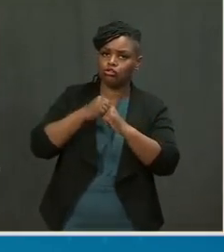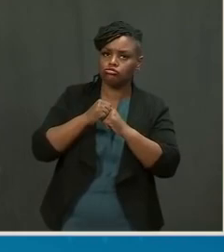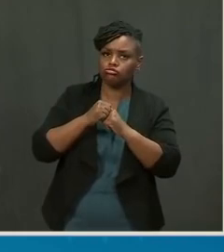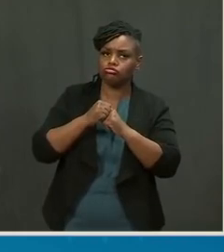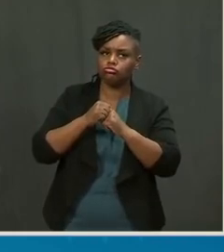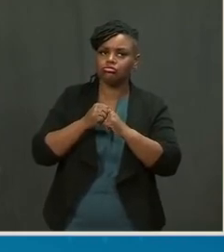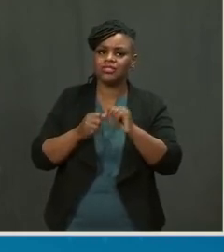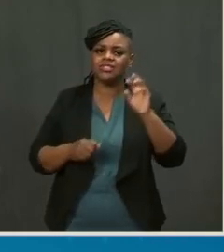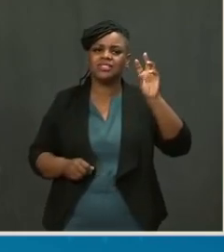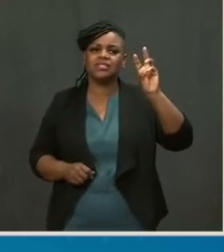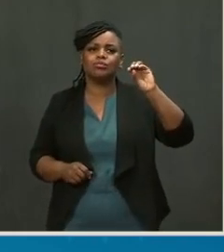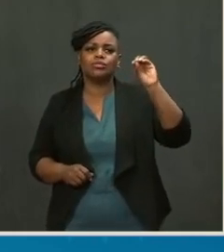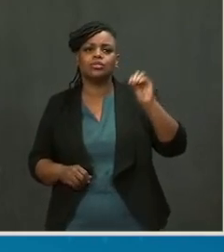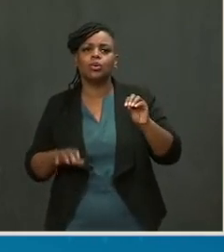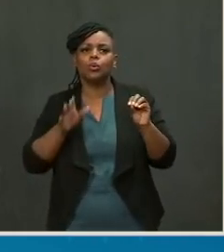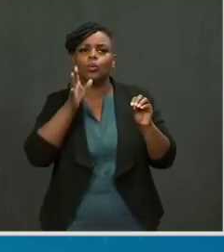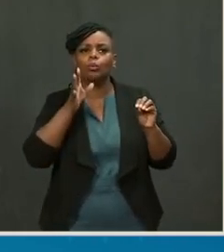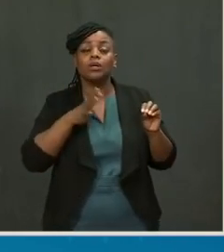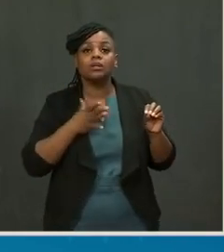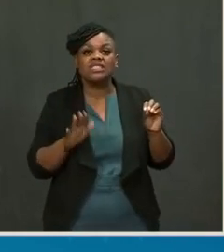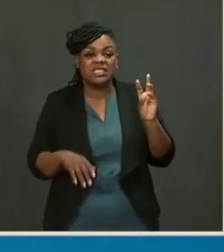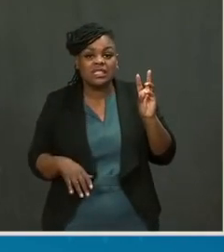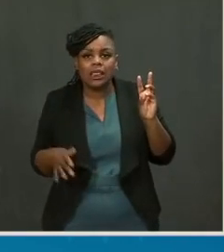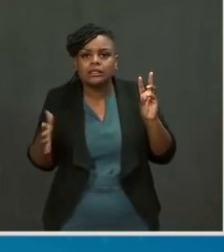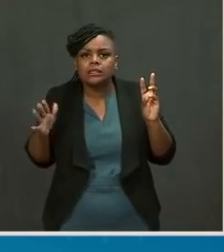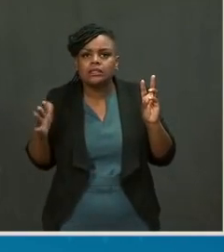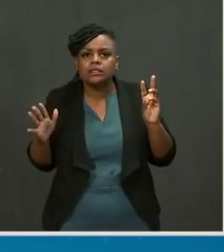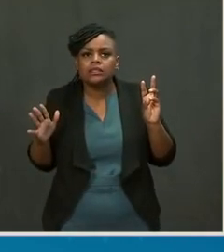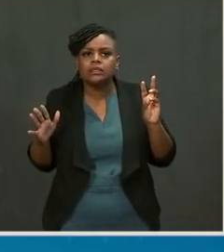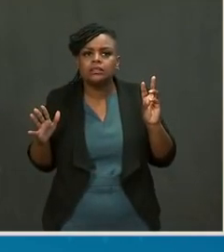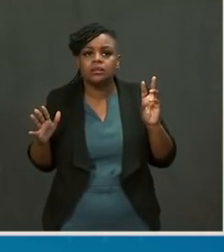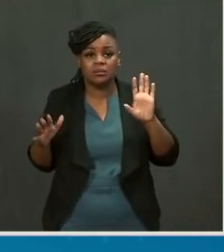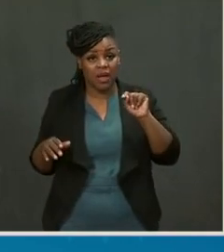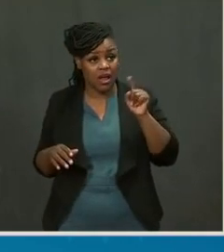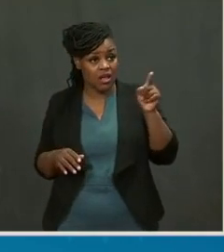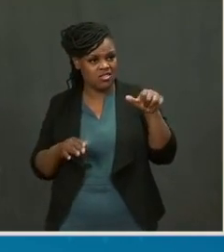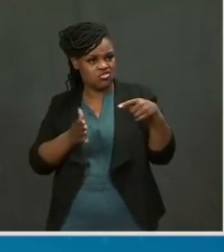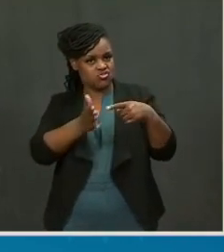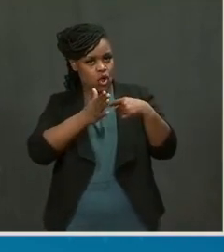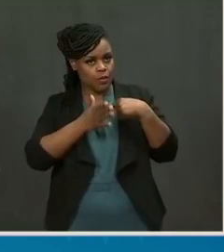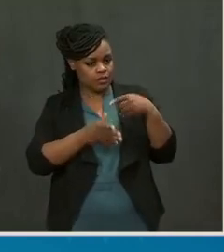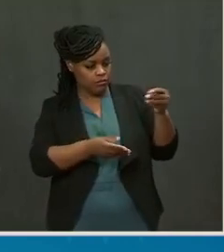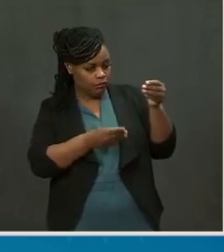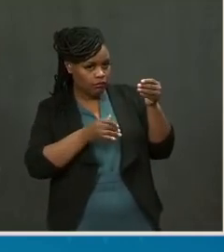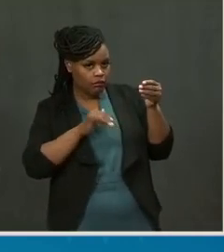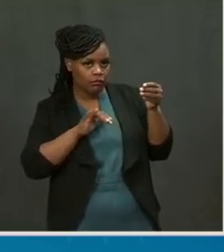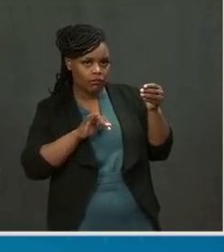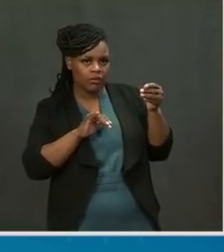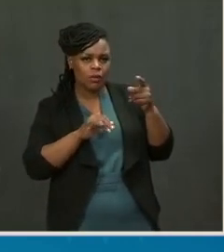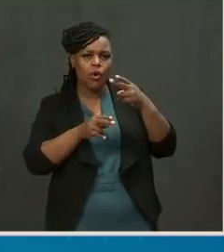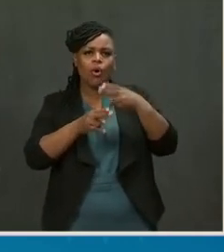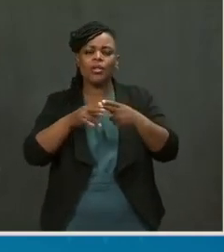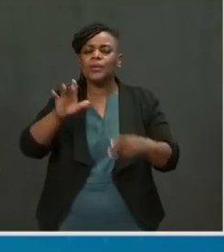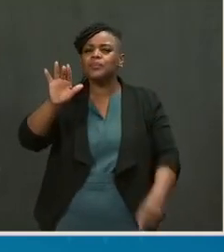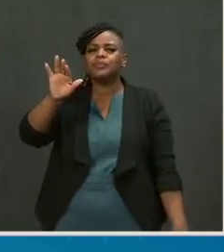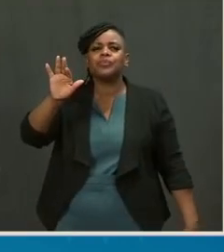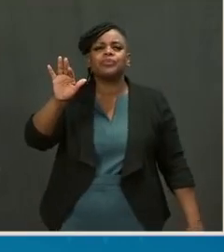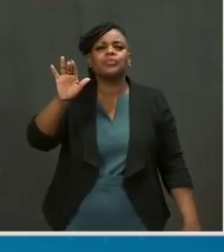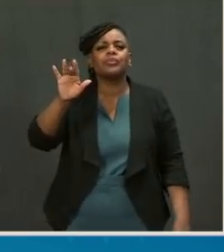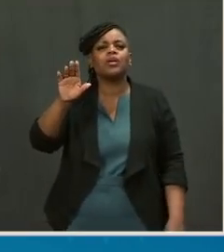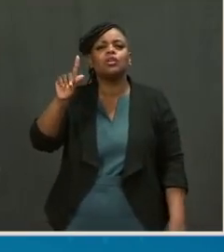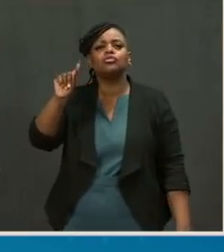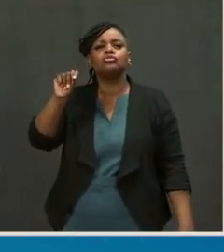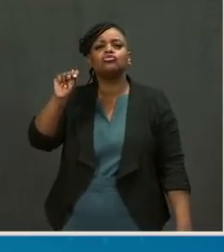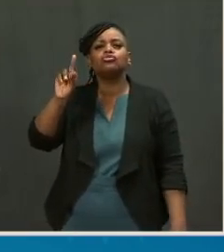yet they were showing me there's a thing called the pulley? The tugger. The